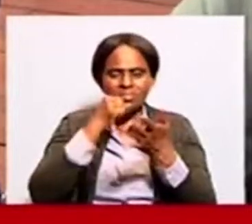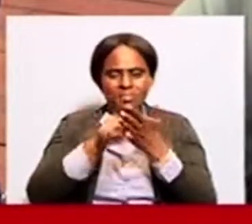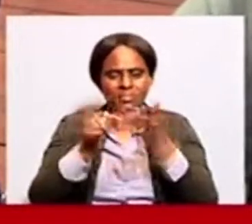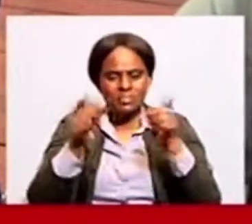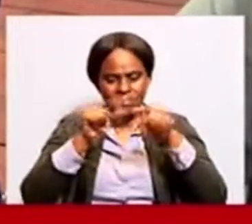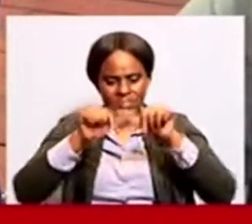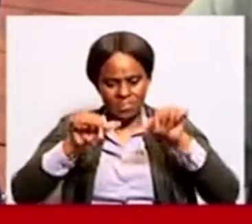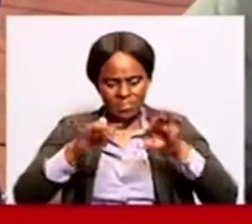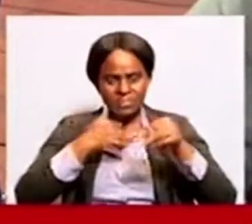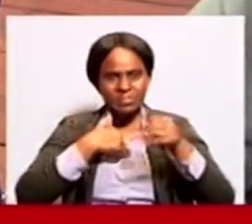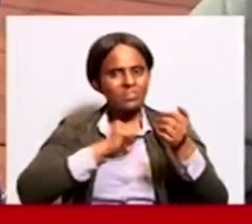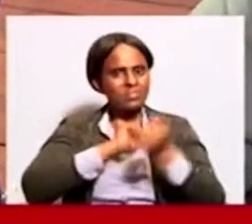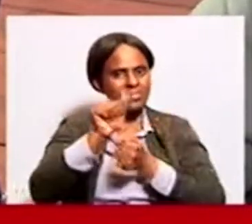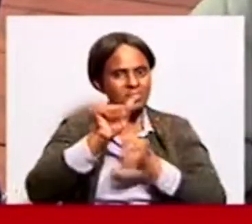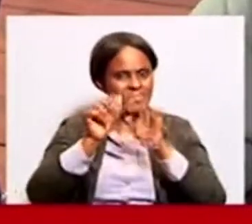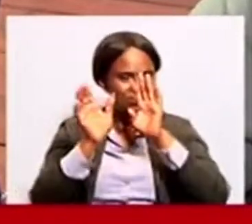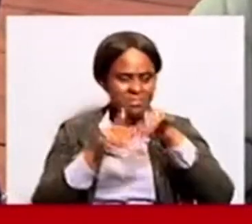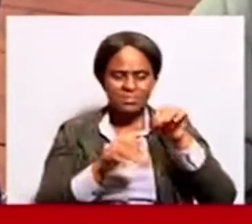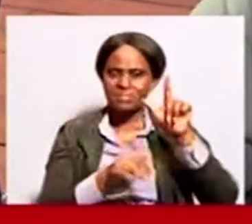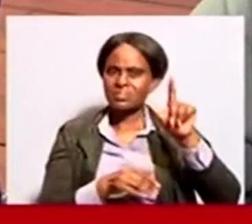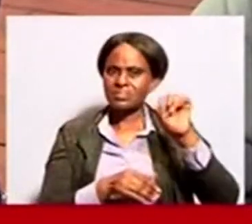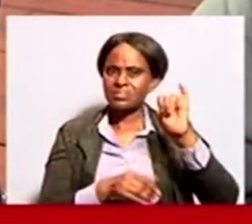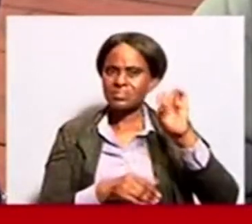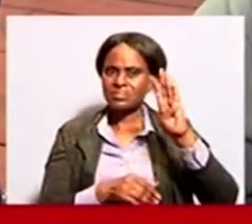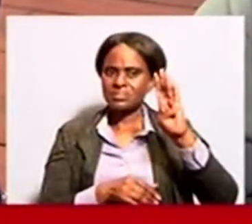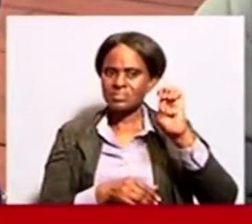auditors have passed to Libes.